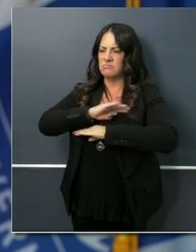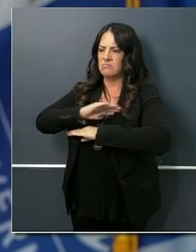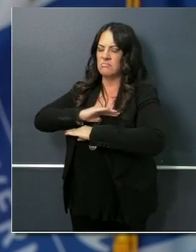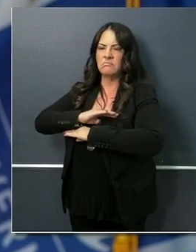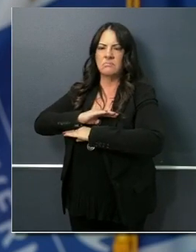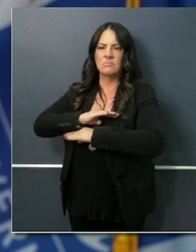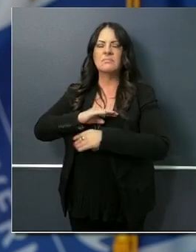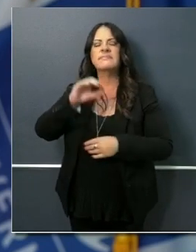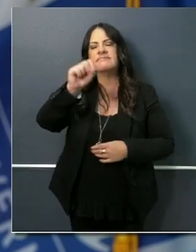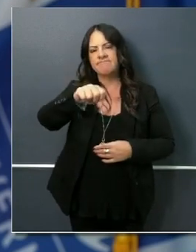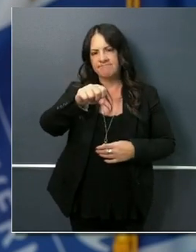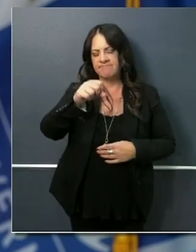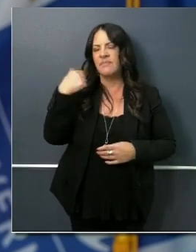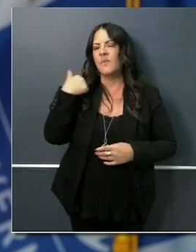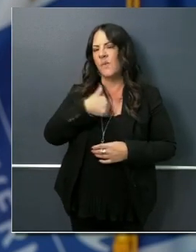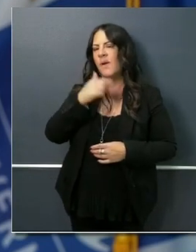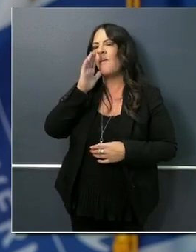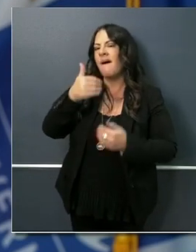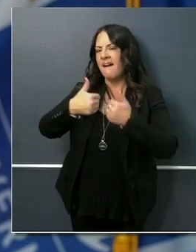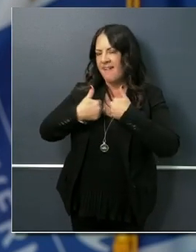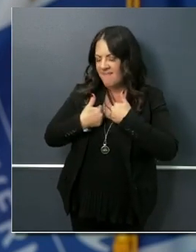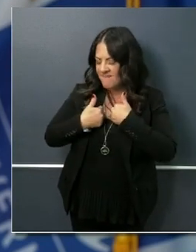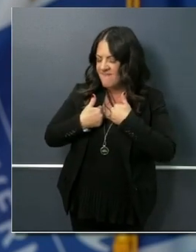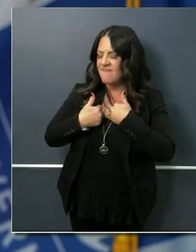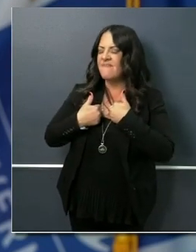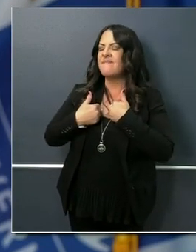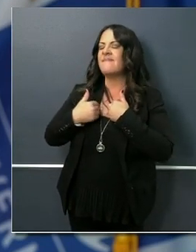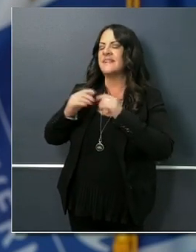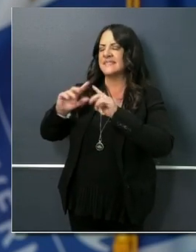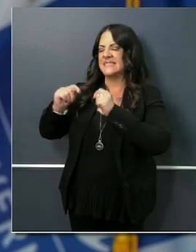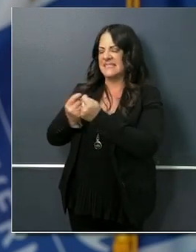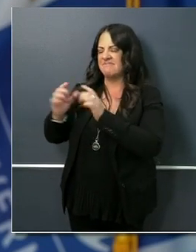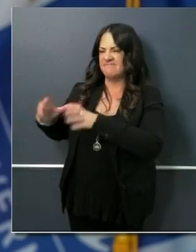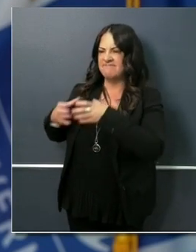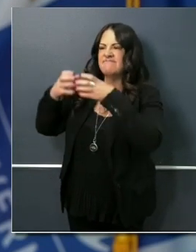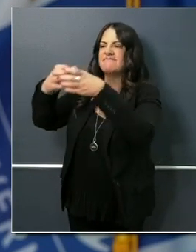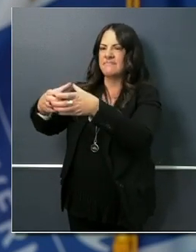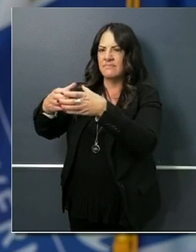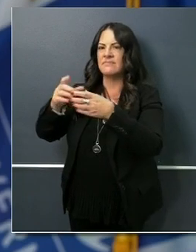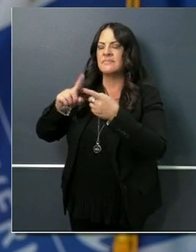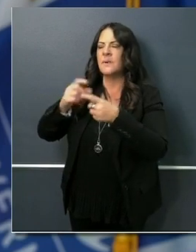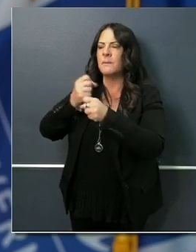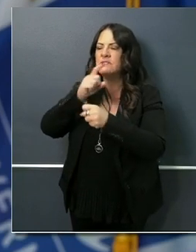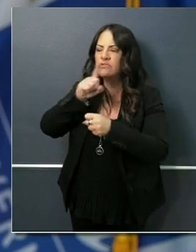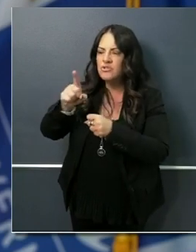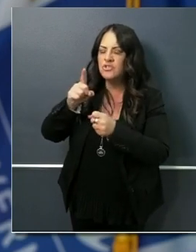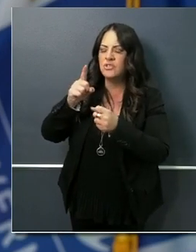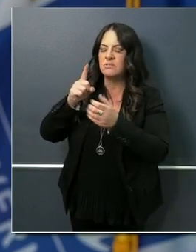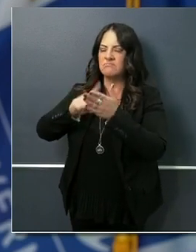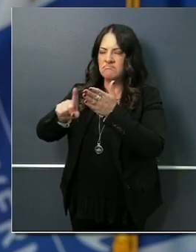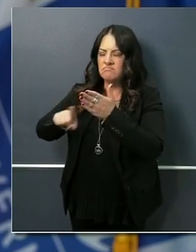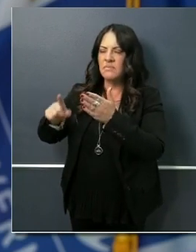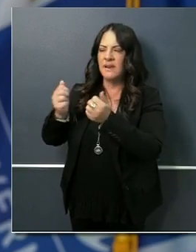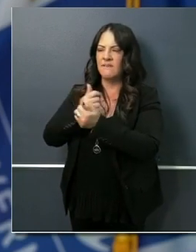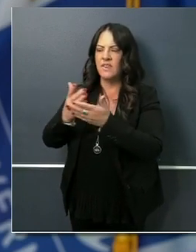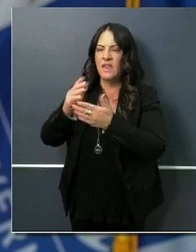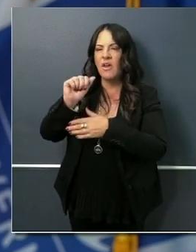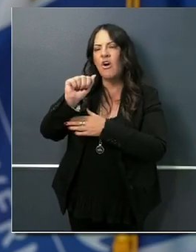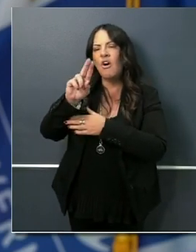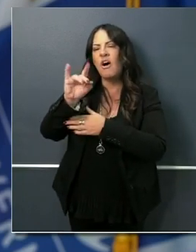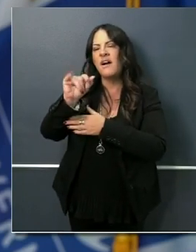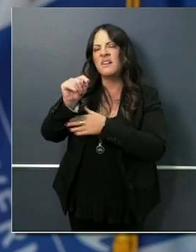series of on-site audits by not only that we'll be doing, but audits that are being done